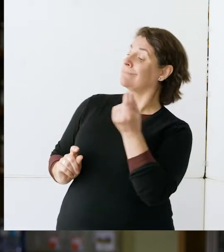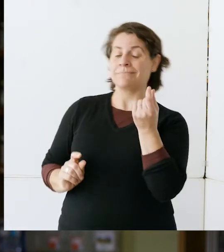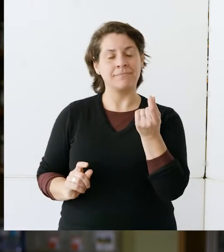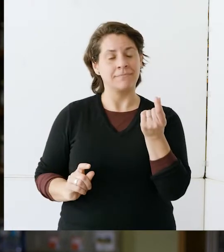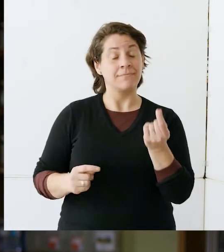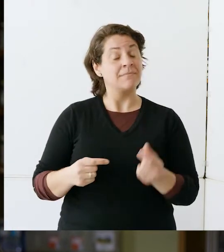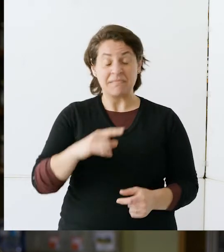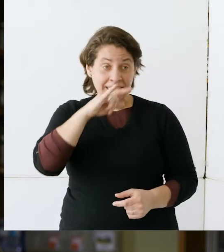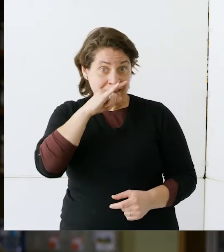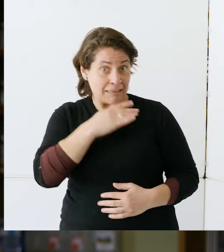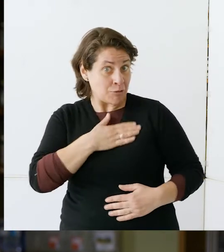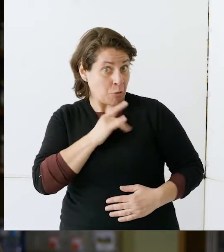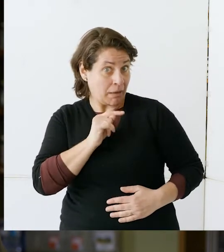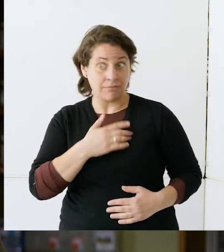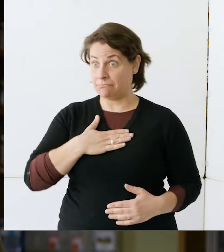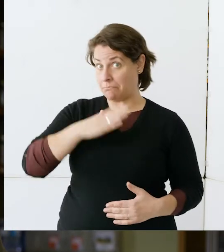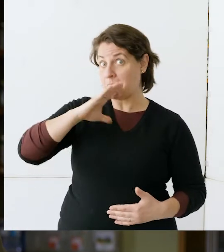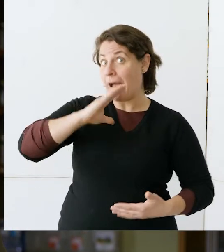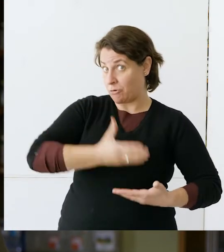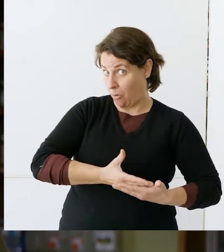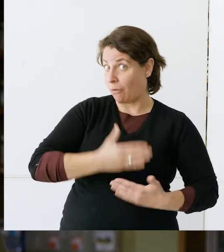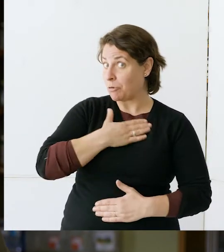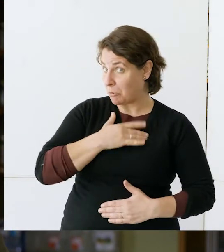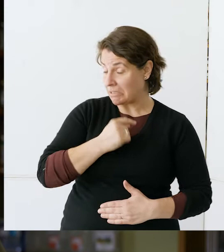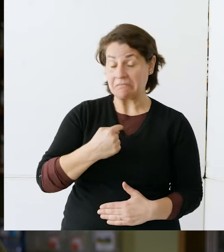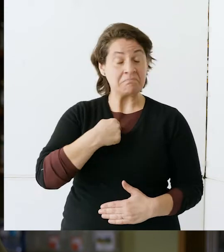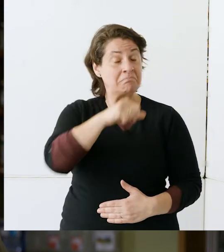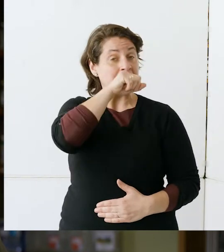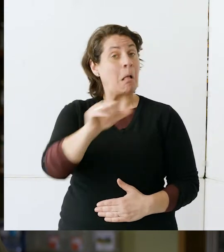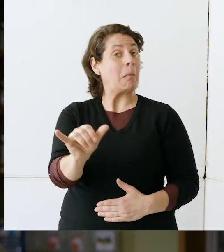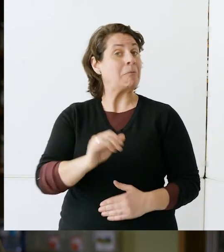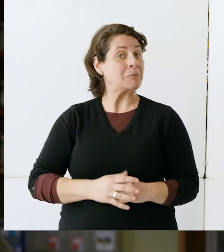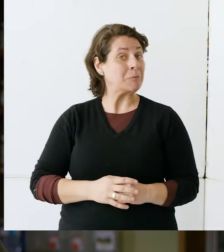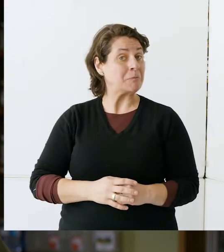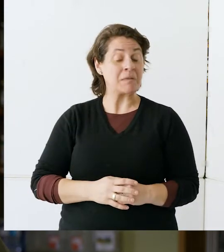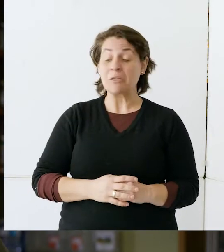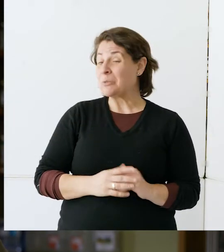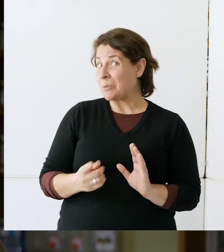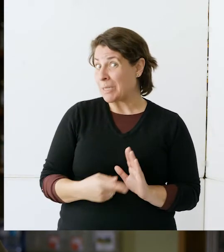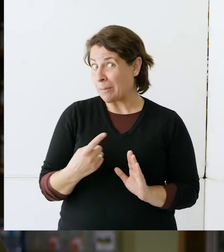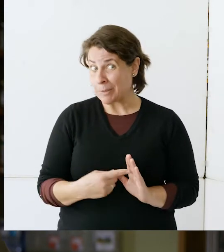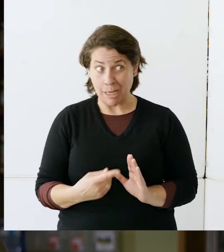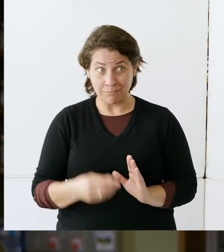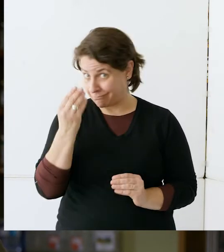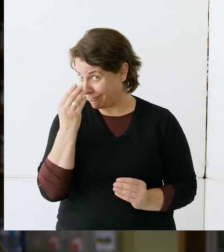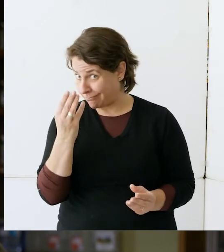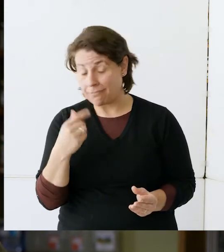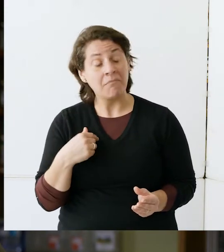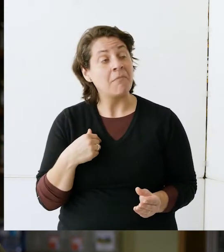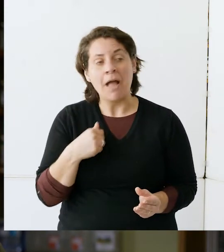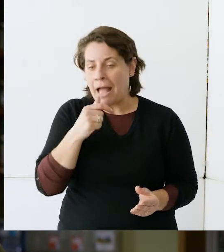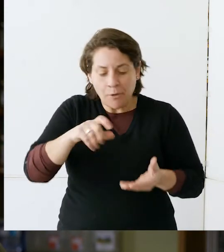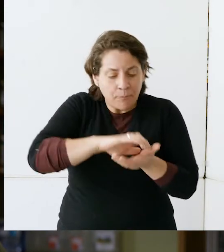really like them. My daughter actually really likes them. And I love them too. What I've found myself doing is not even rolling them